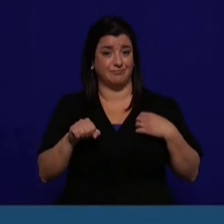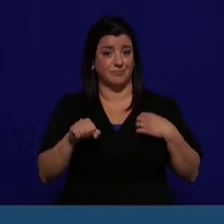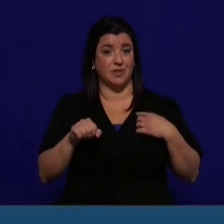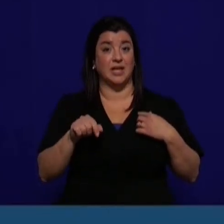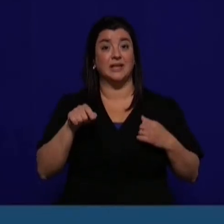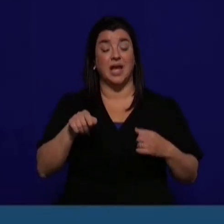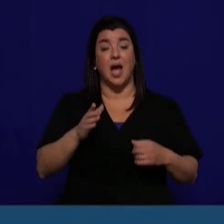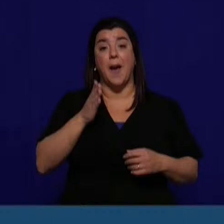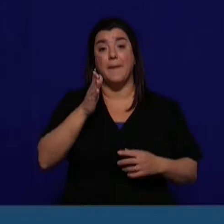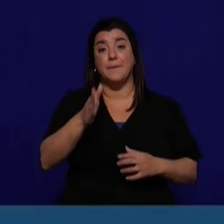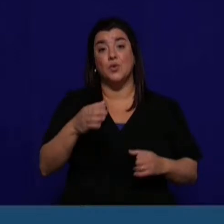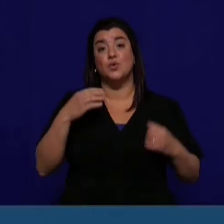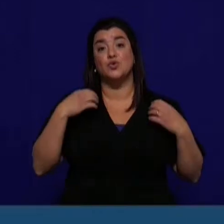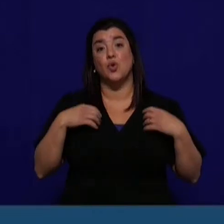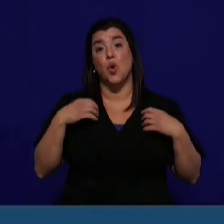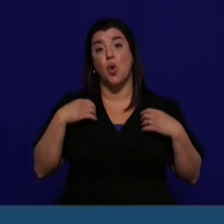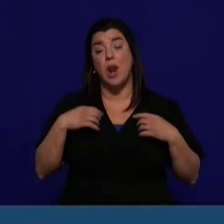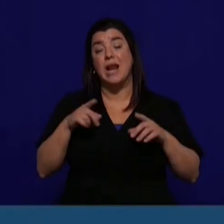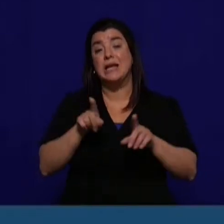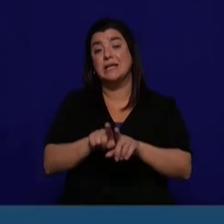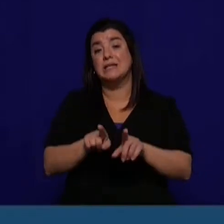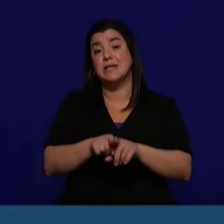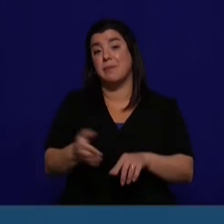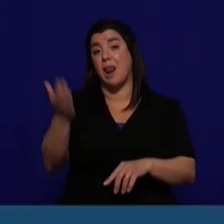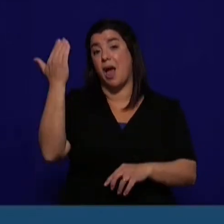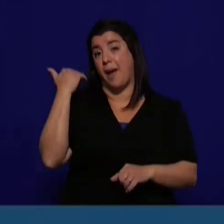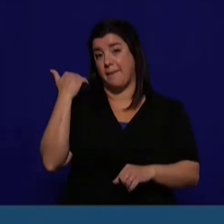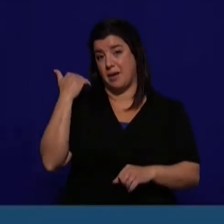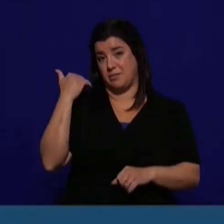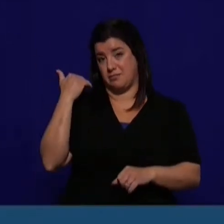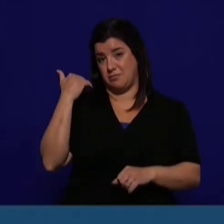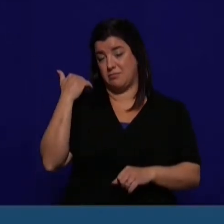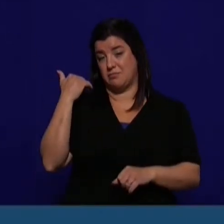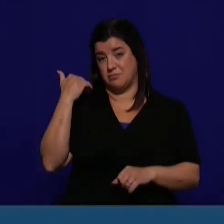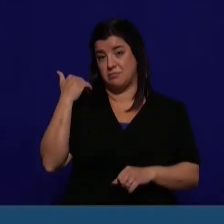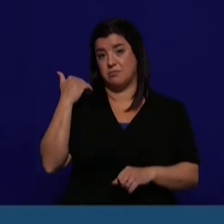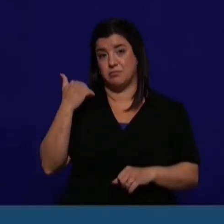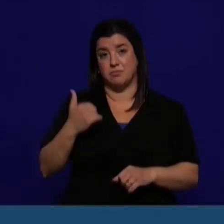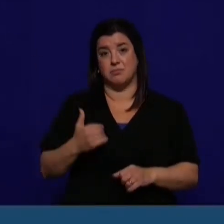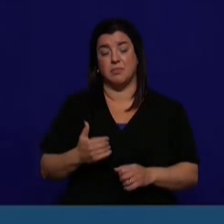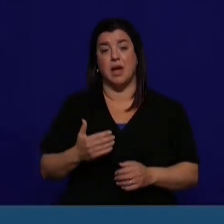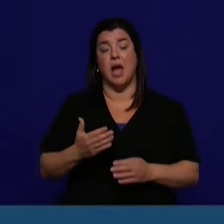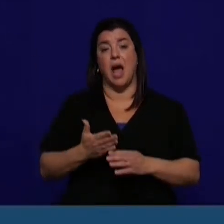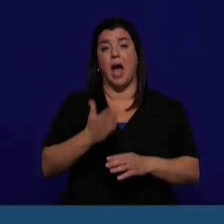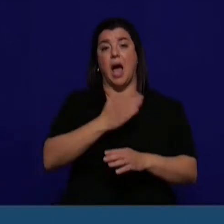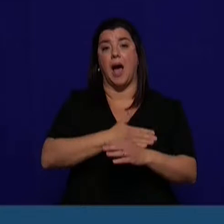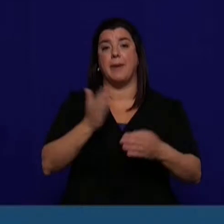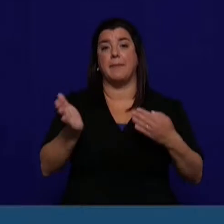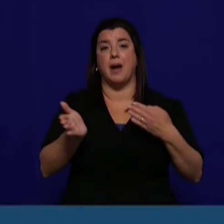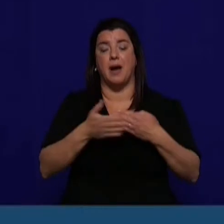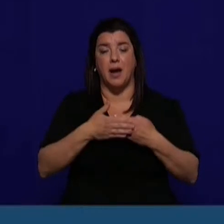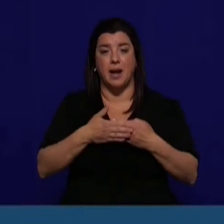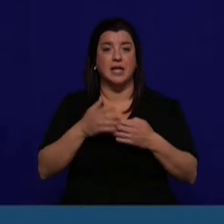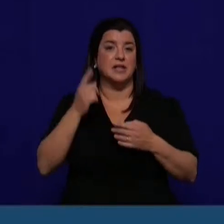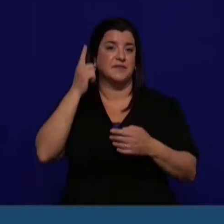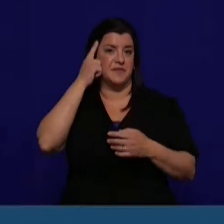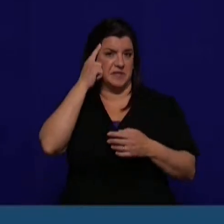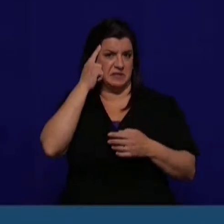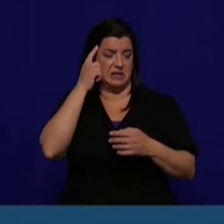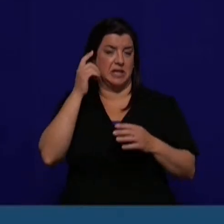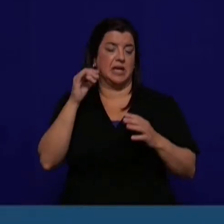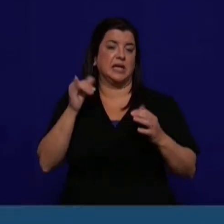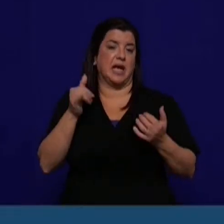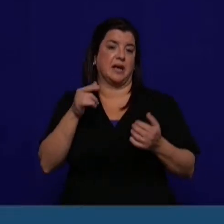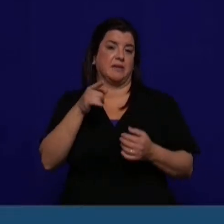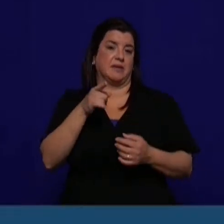l-iskola l-istess arranġamenti li aħna kellna meta aħna għalqu l-iskejjel ukoll. Jiġifieri hemmhekk